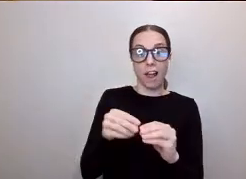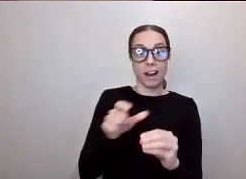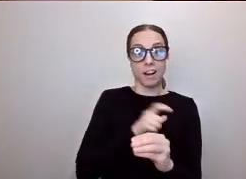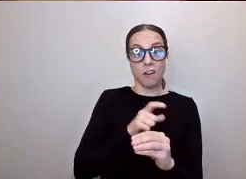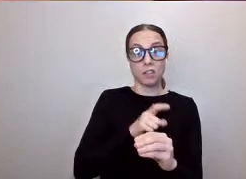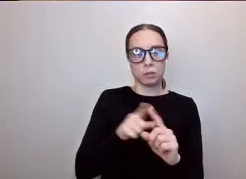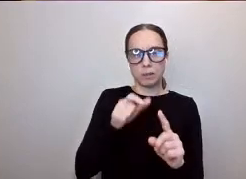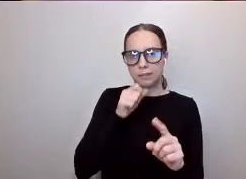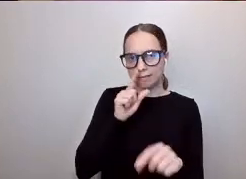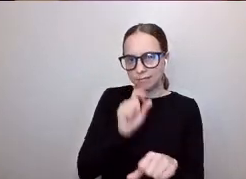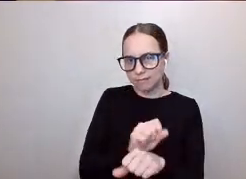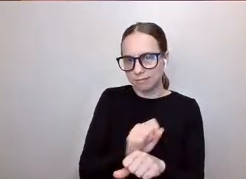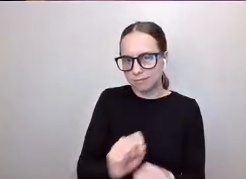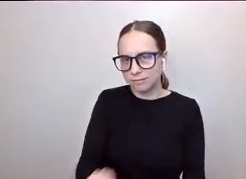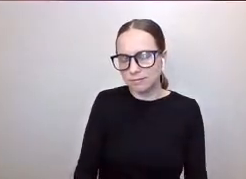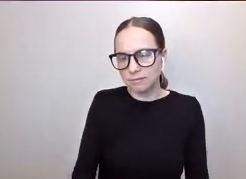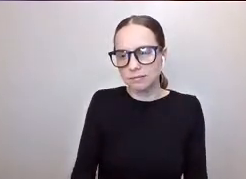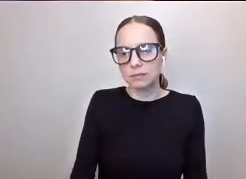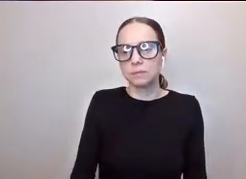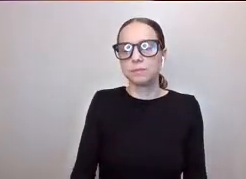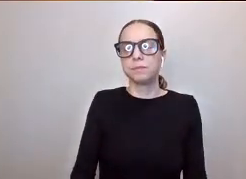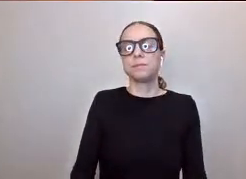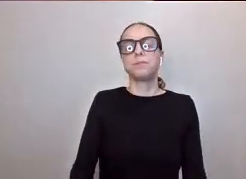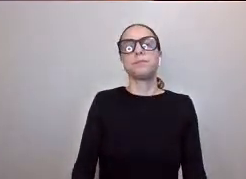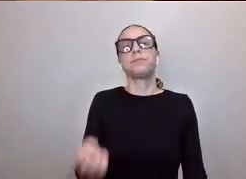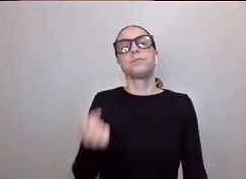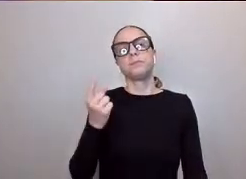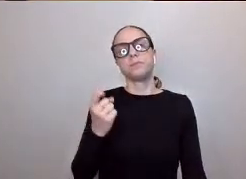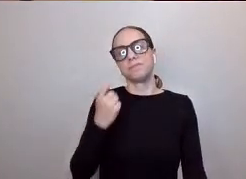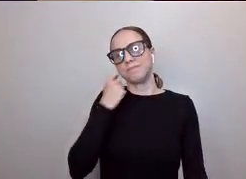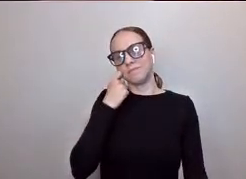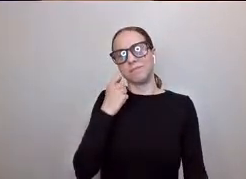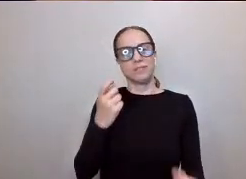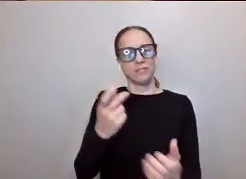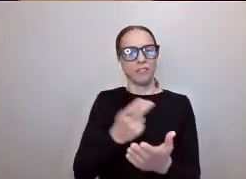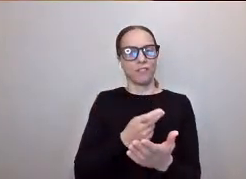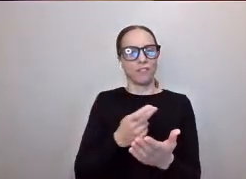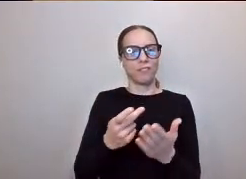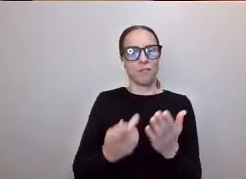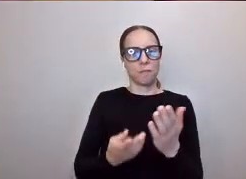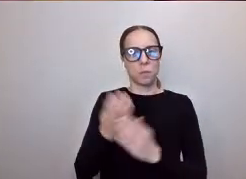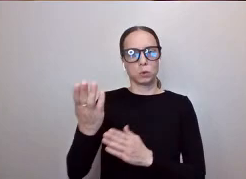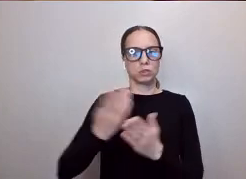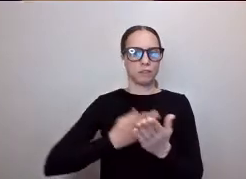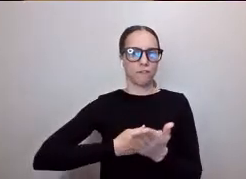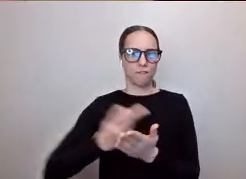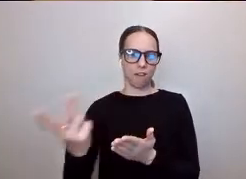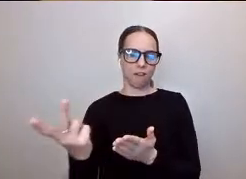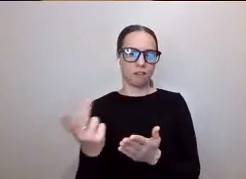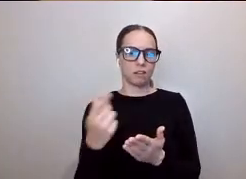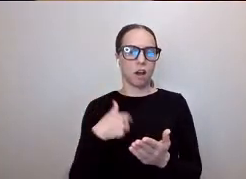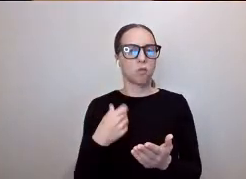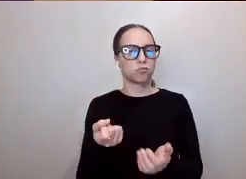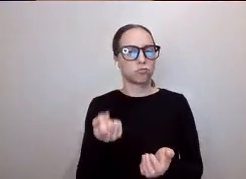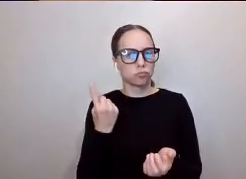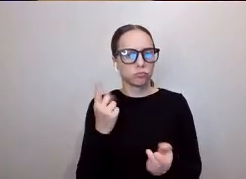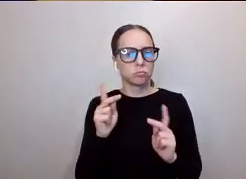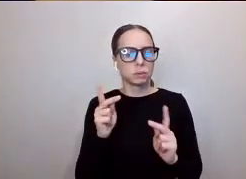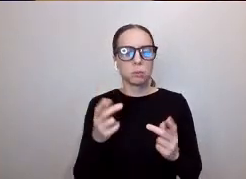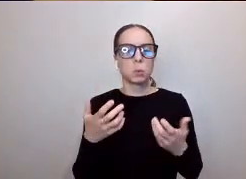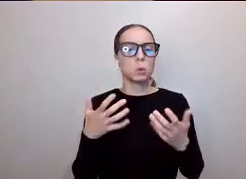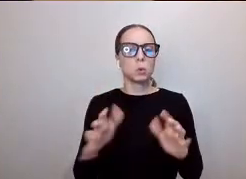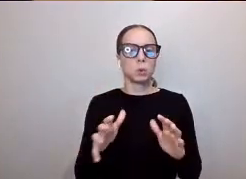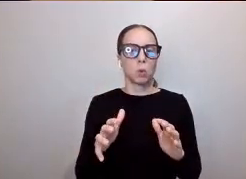the last motion failed, and I get it that if folks don't want to be proactively forthright with the public about what we are and aren't